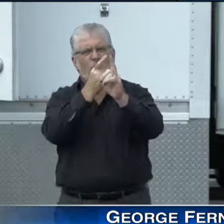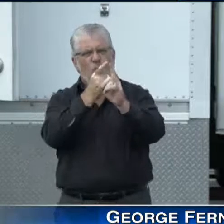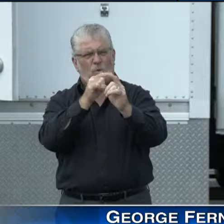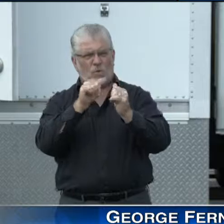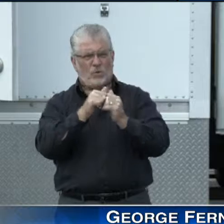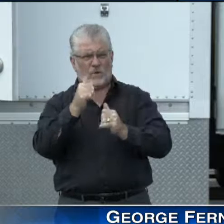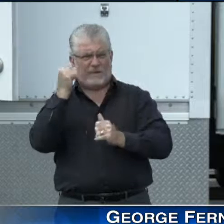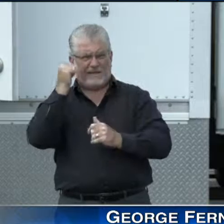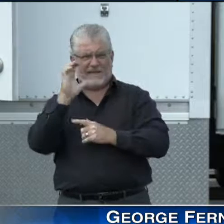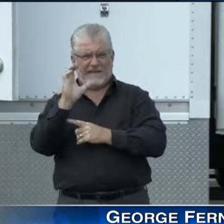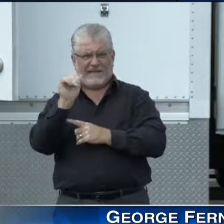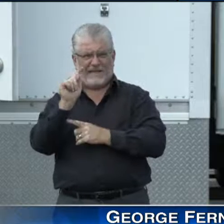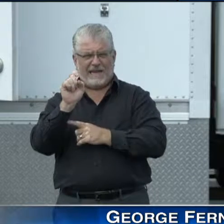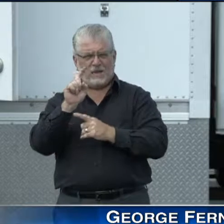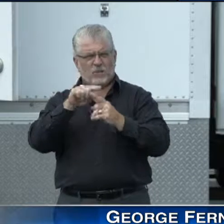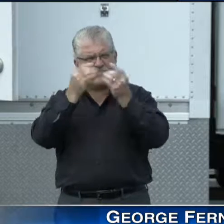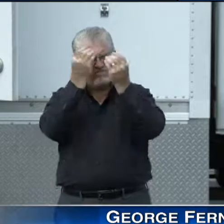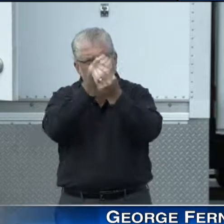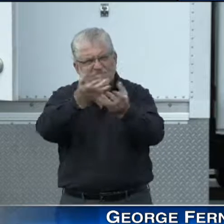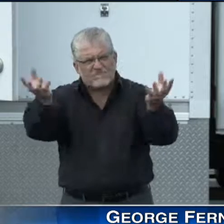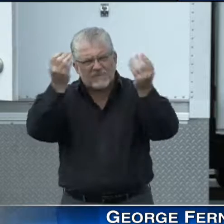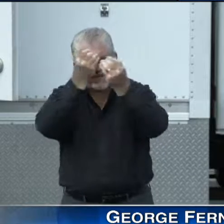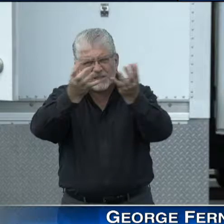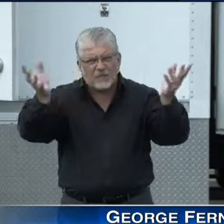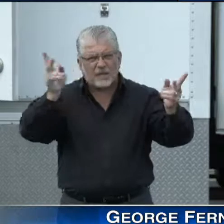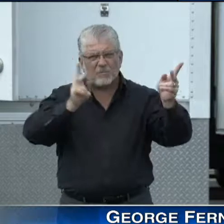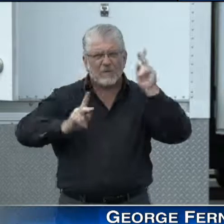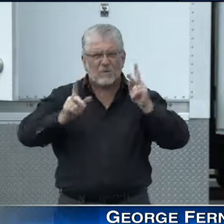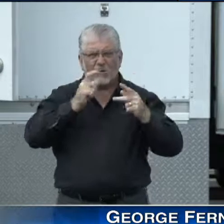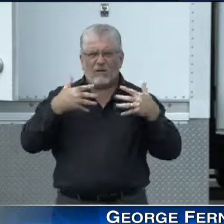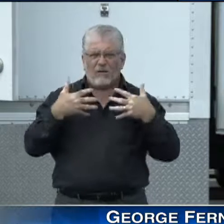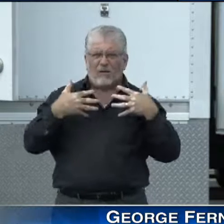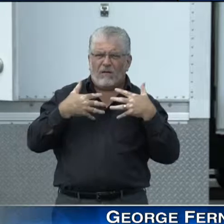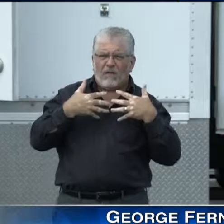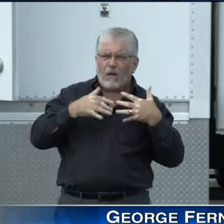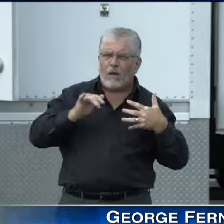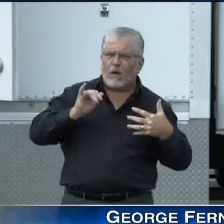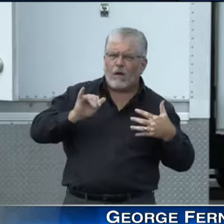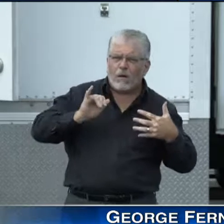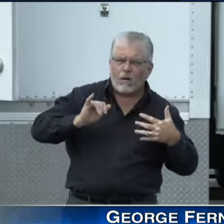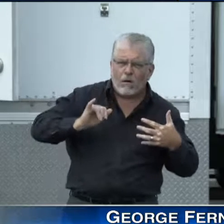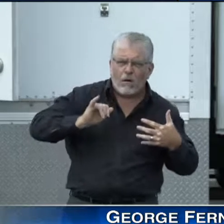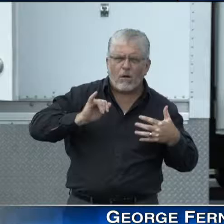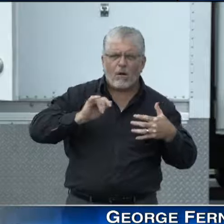More information about Kate and a list of upcoming stops can be found online at